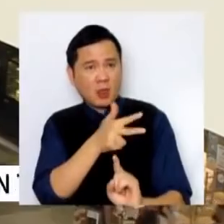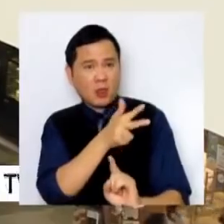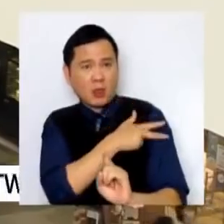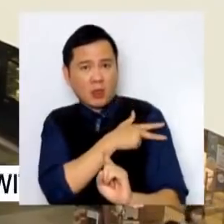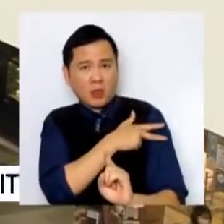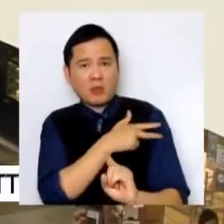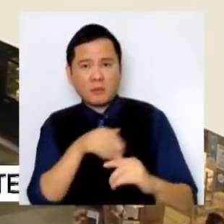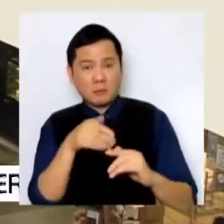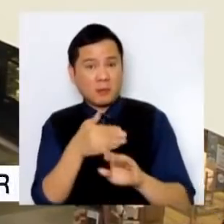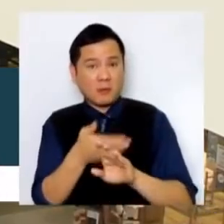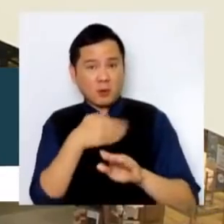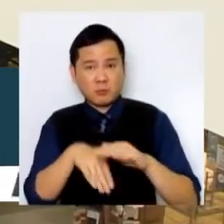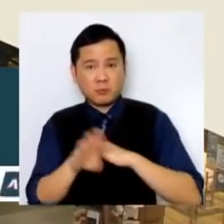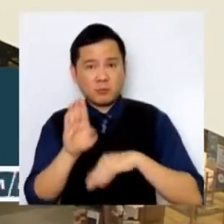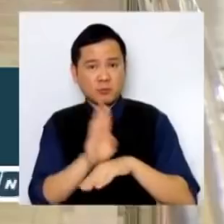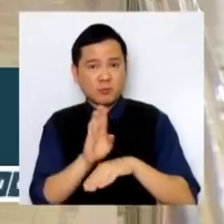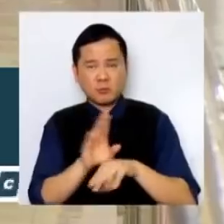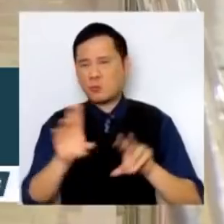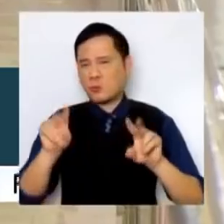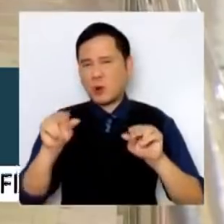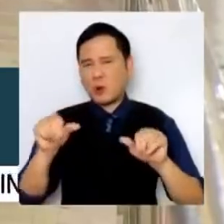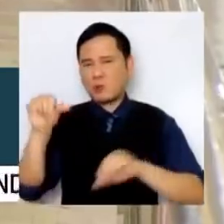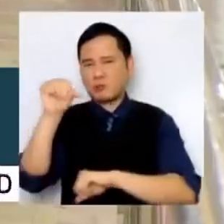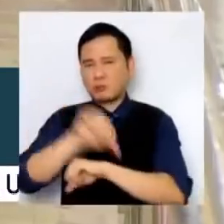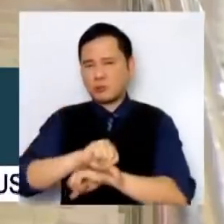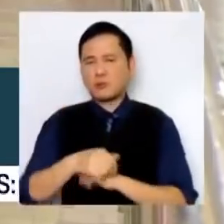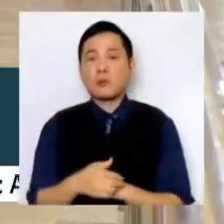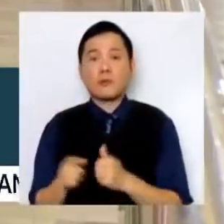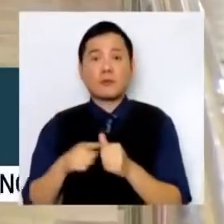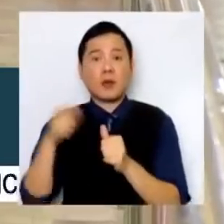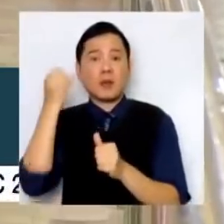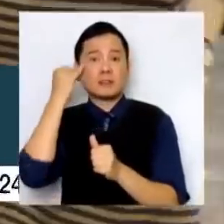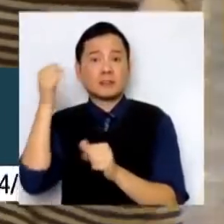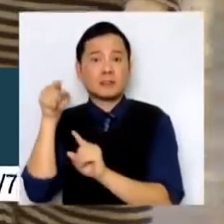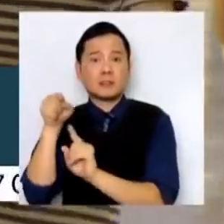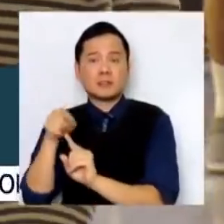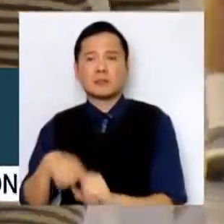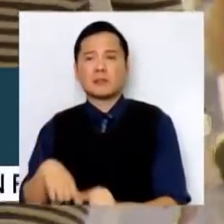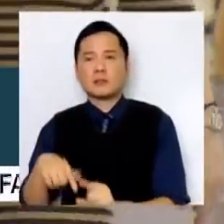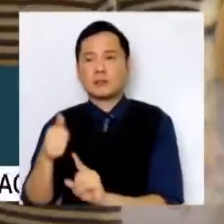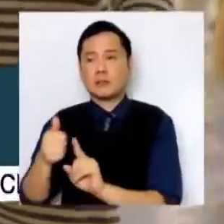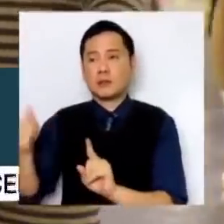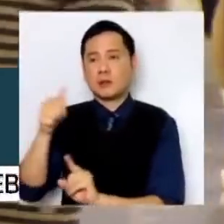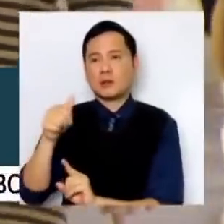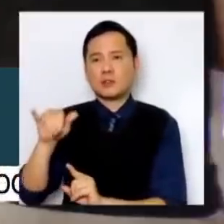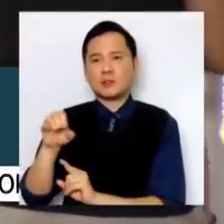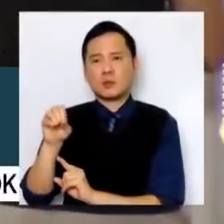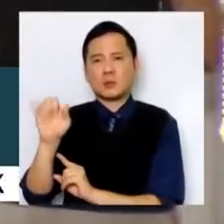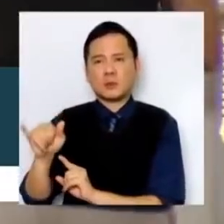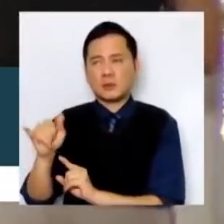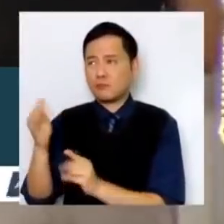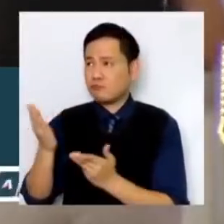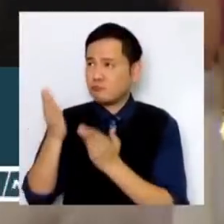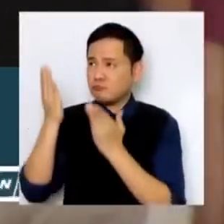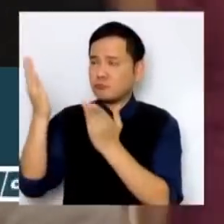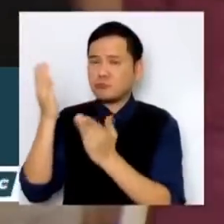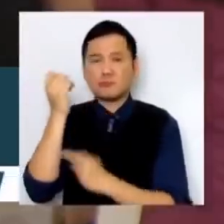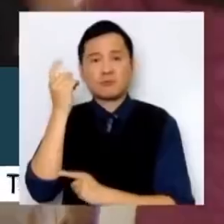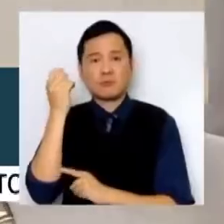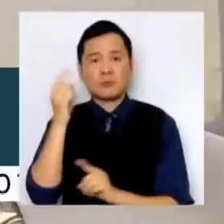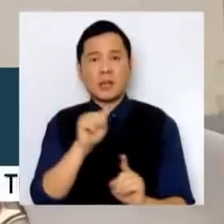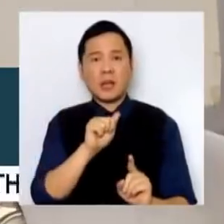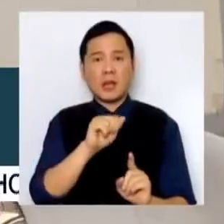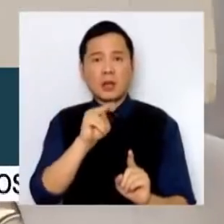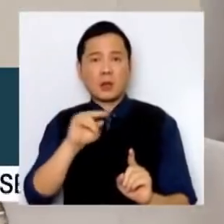to enter establishments. The idea was first floated by presidential adviser Joey Concepcion, but Año believes this may backfire